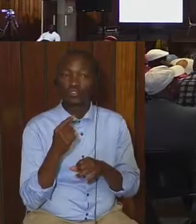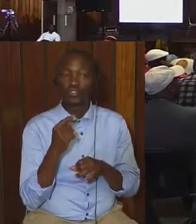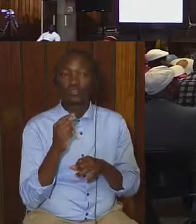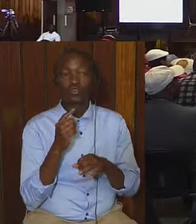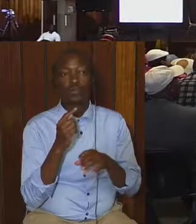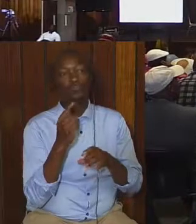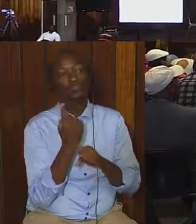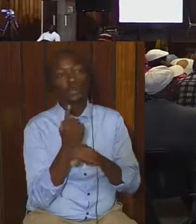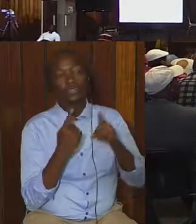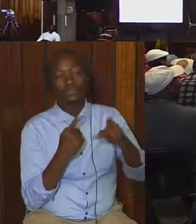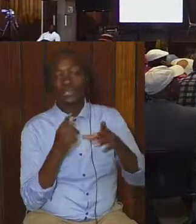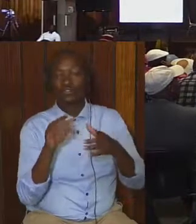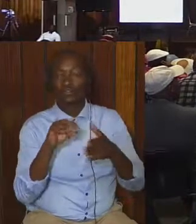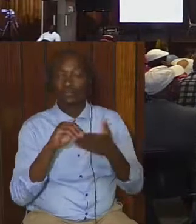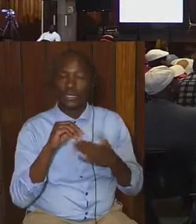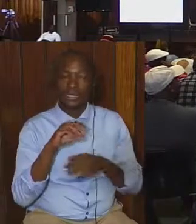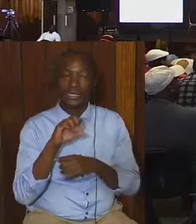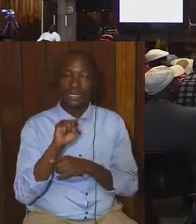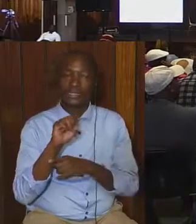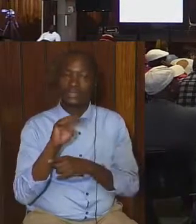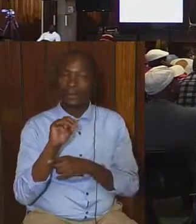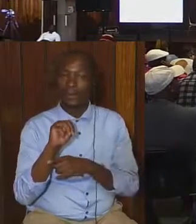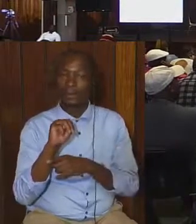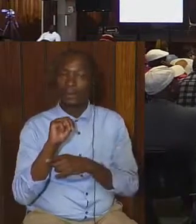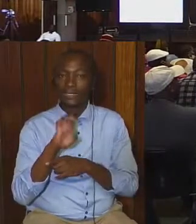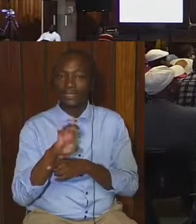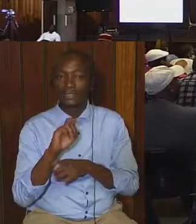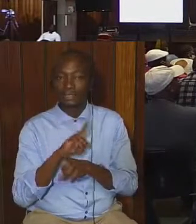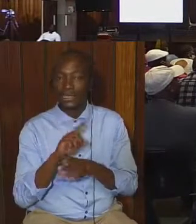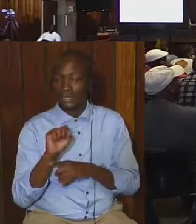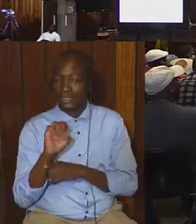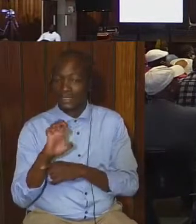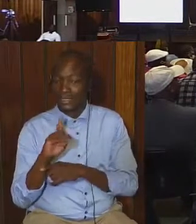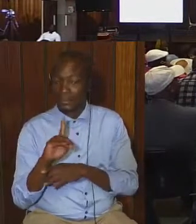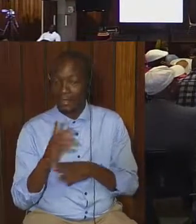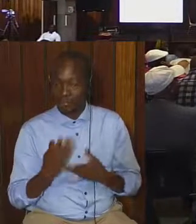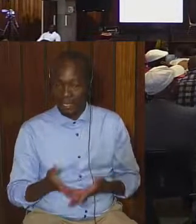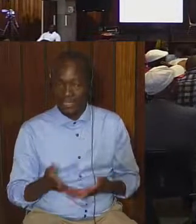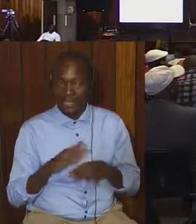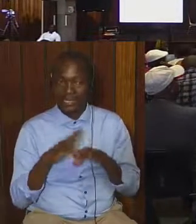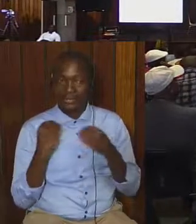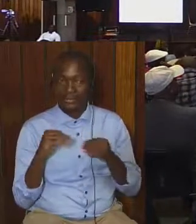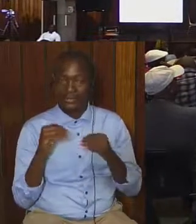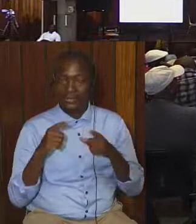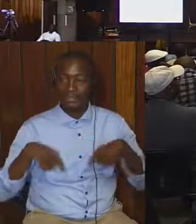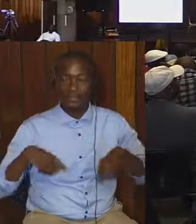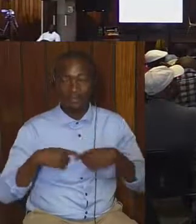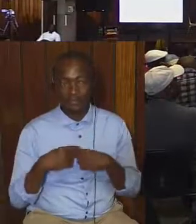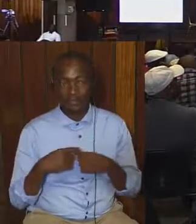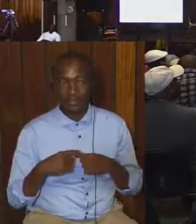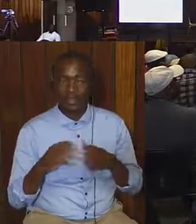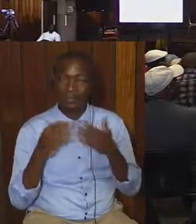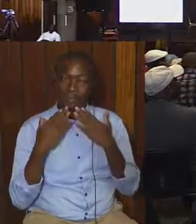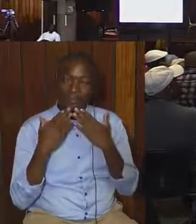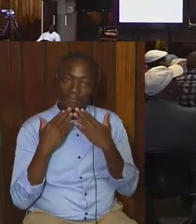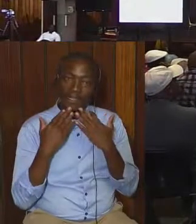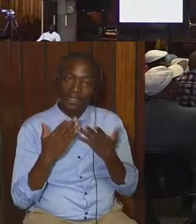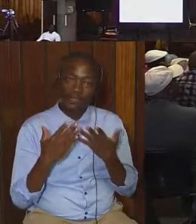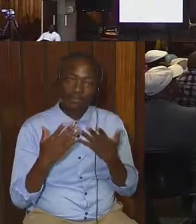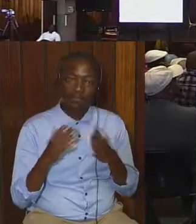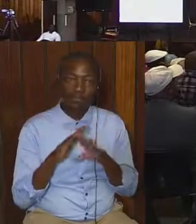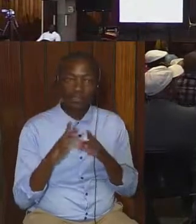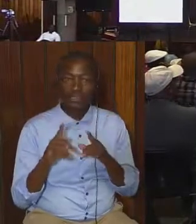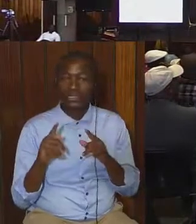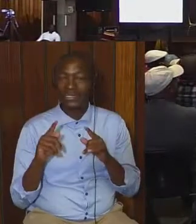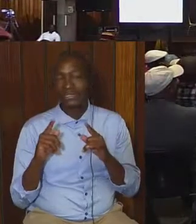SMMEs. Hence Tina sikhona ngapha we region ethu Sedibeng. The other thing is siyabonga kakhulu nge